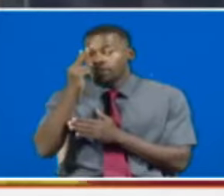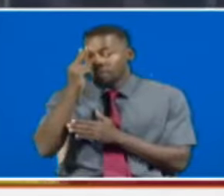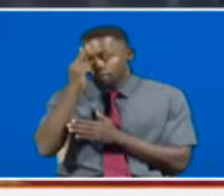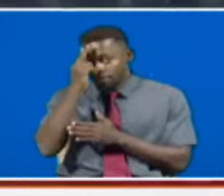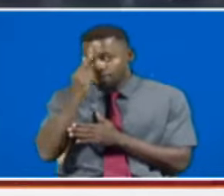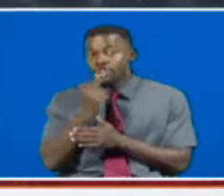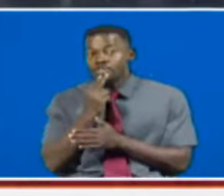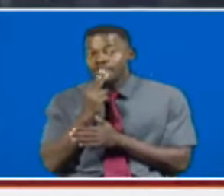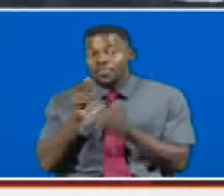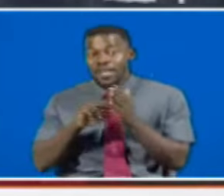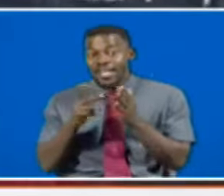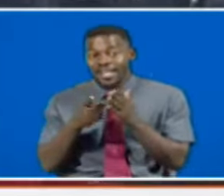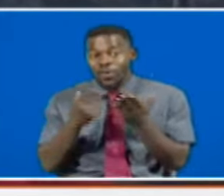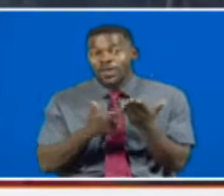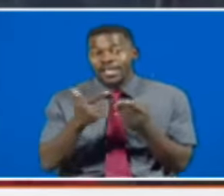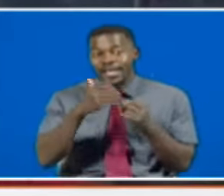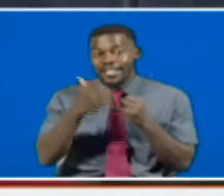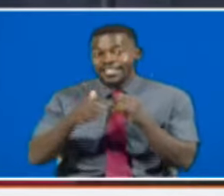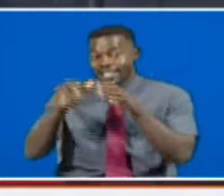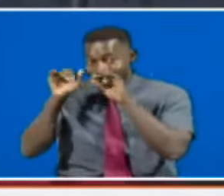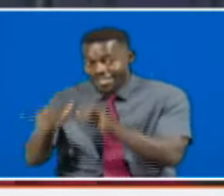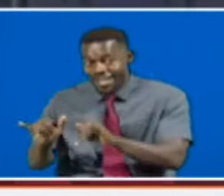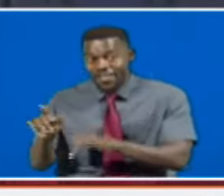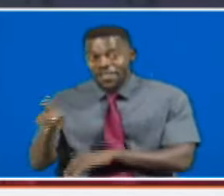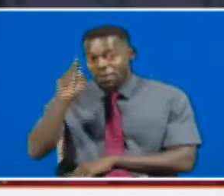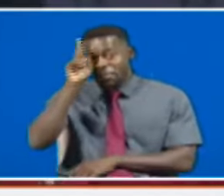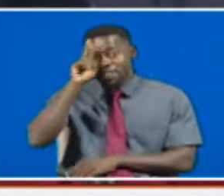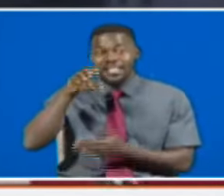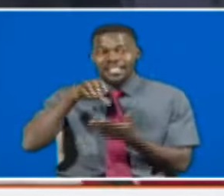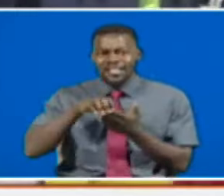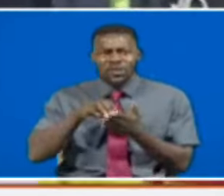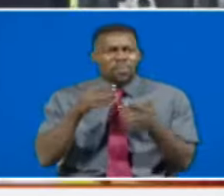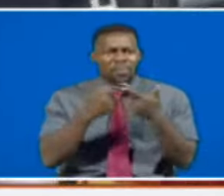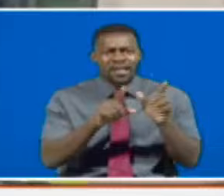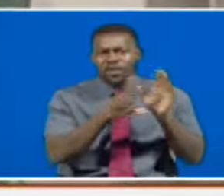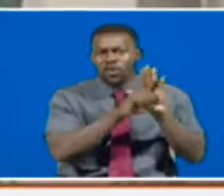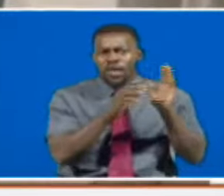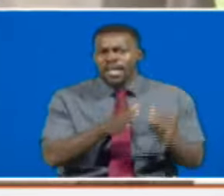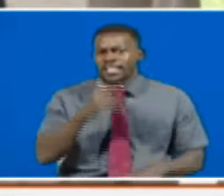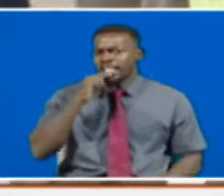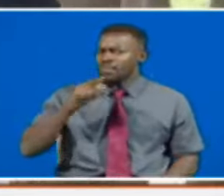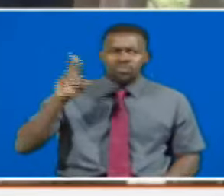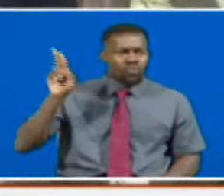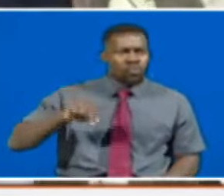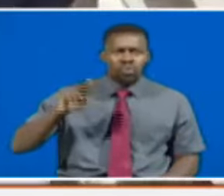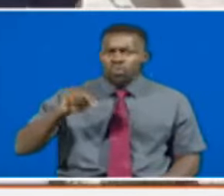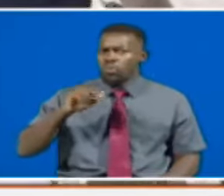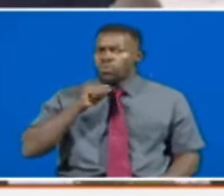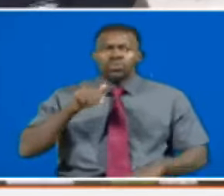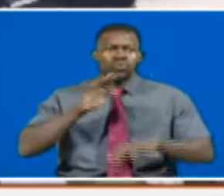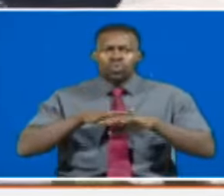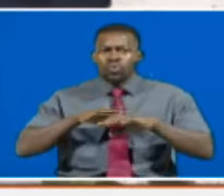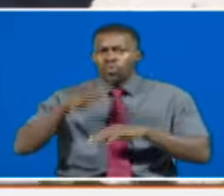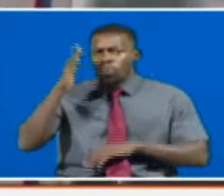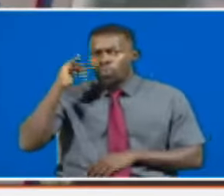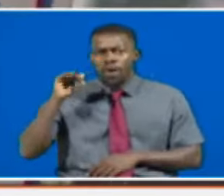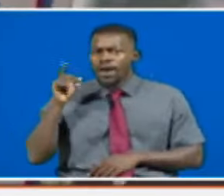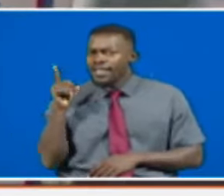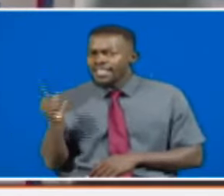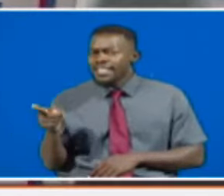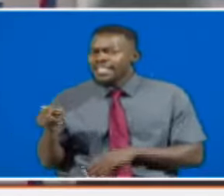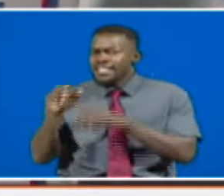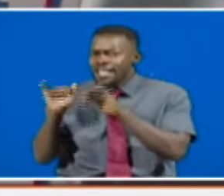Omari, Echesa's legal counsel, claims his client was being held under mysterious circumstances and that details surrounding his arrest